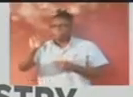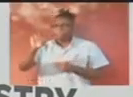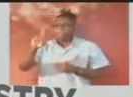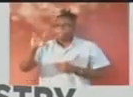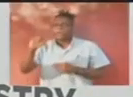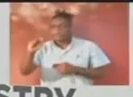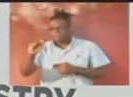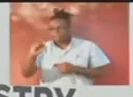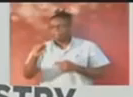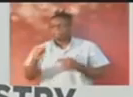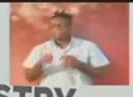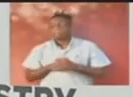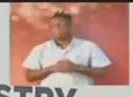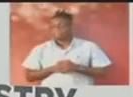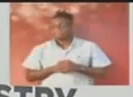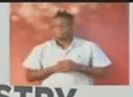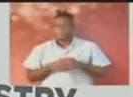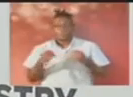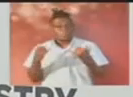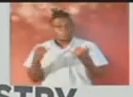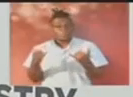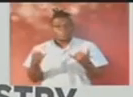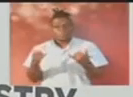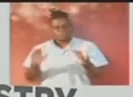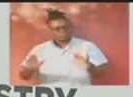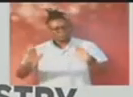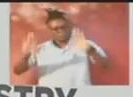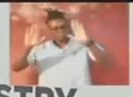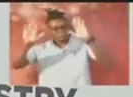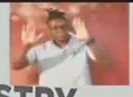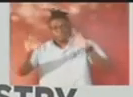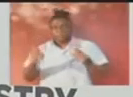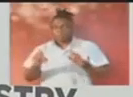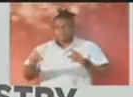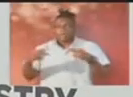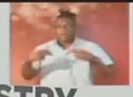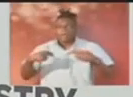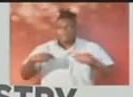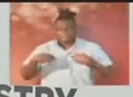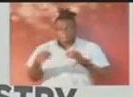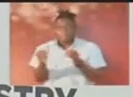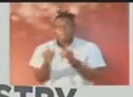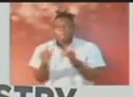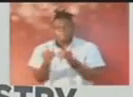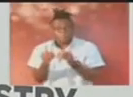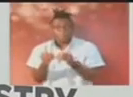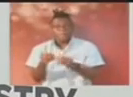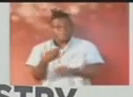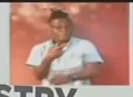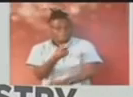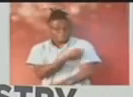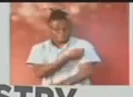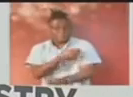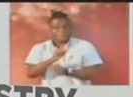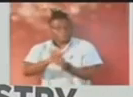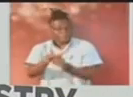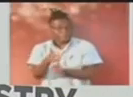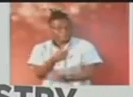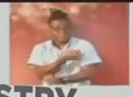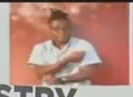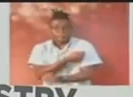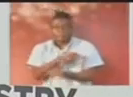It's a great opportunity now that we have more vaccines coming onto the market to actually explain what